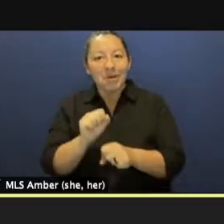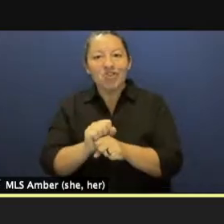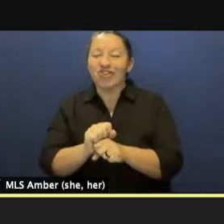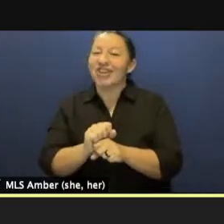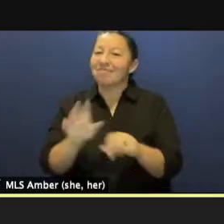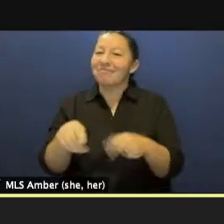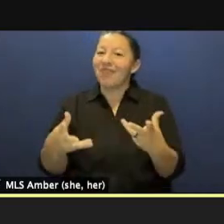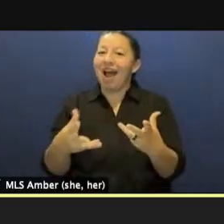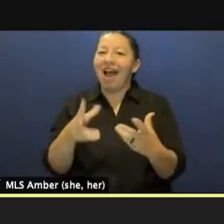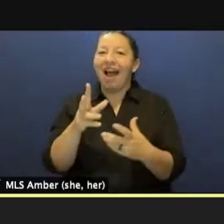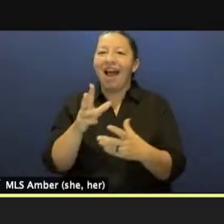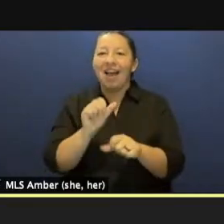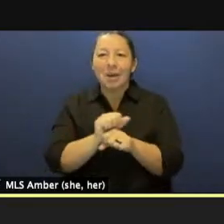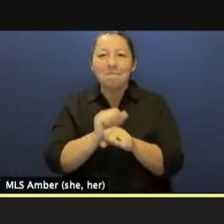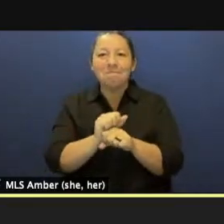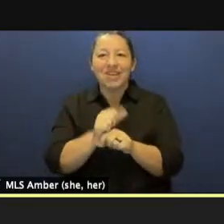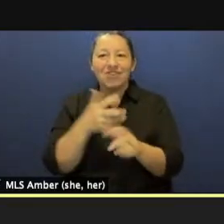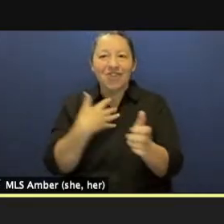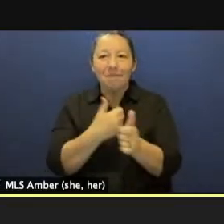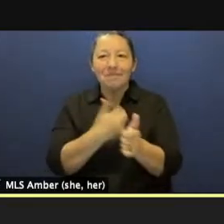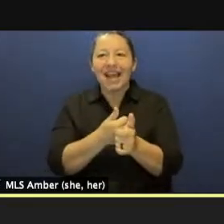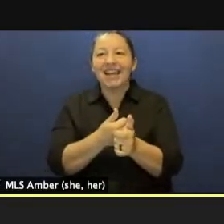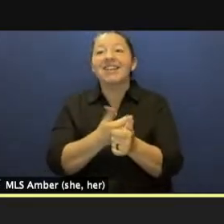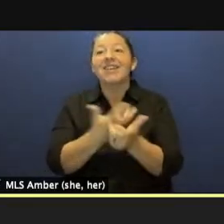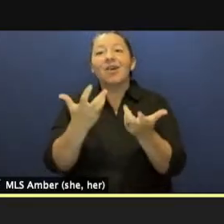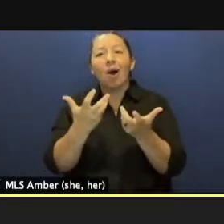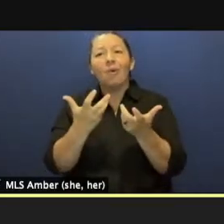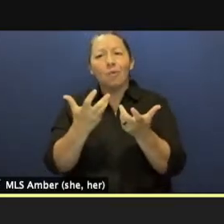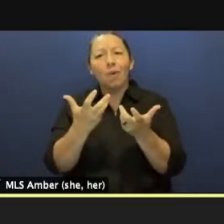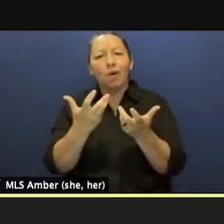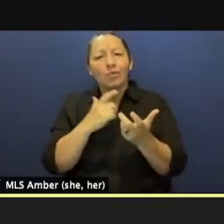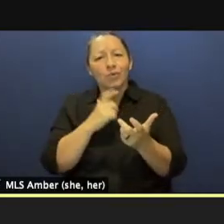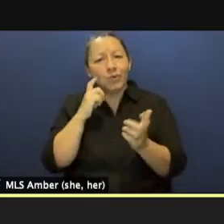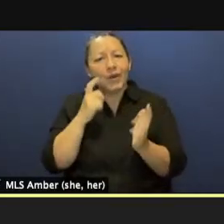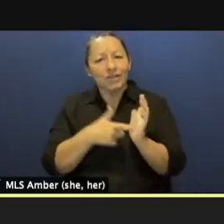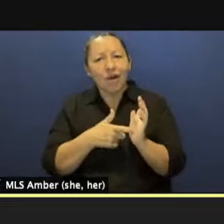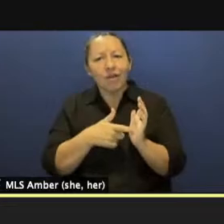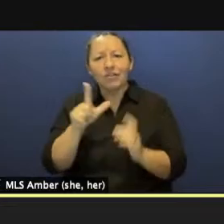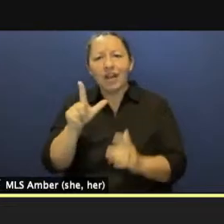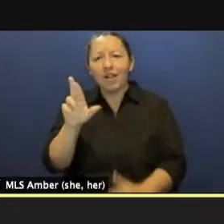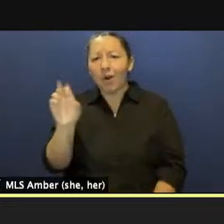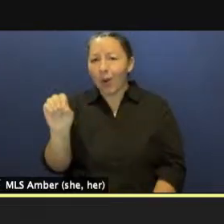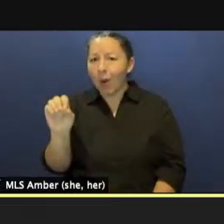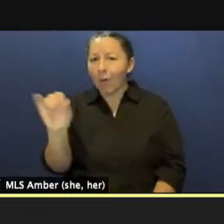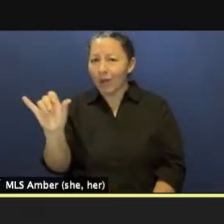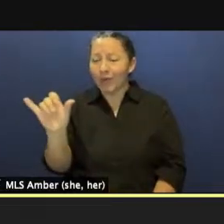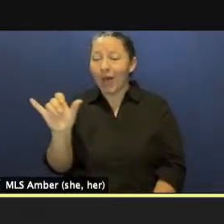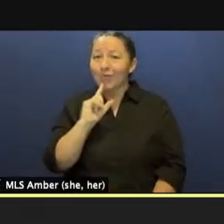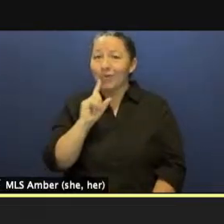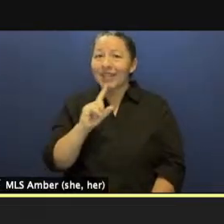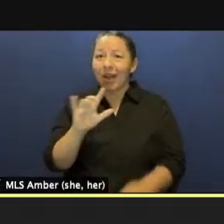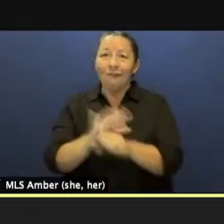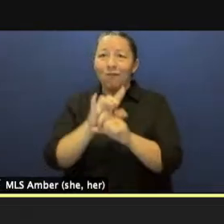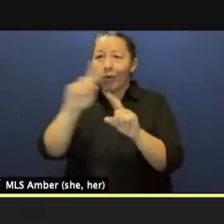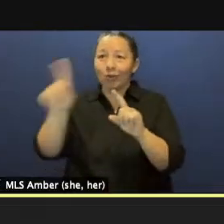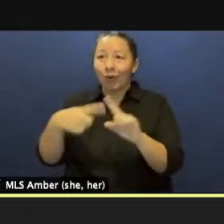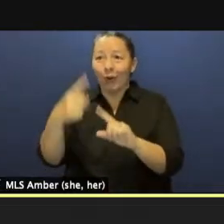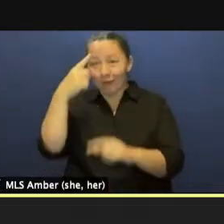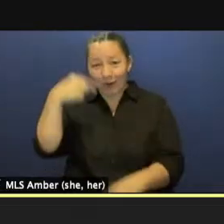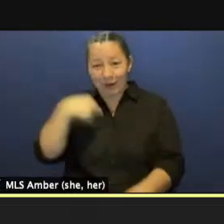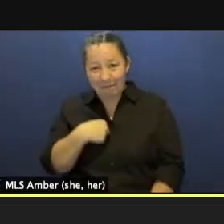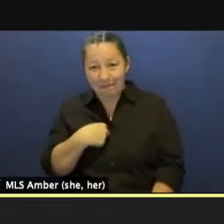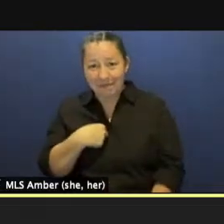update. I also want to acknowledge LRO as well. It's a full circle for me. When we led